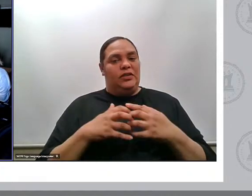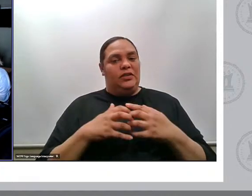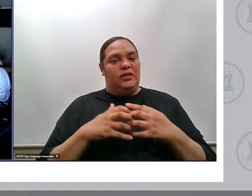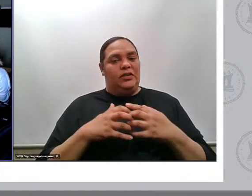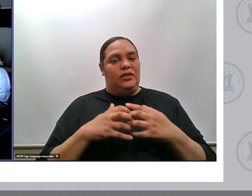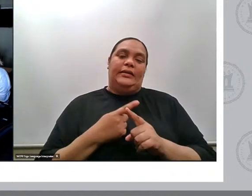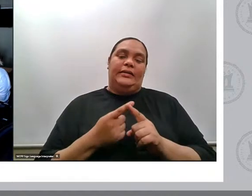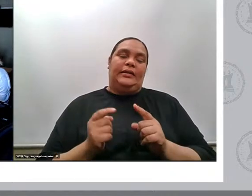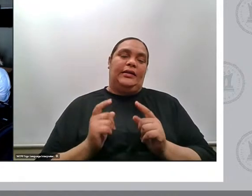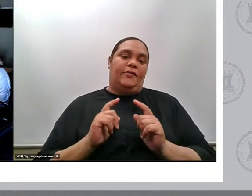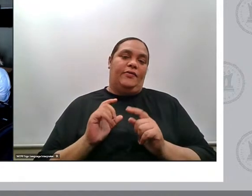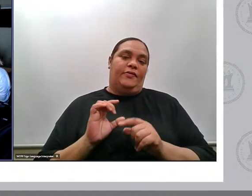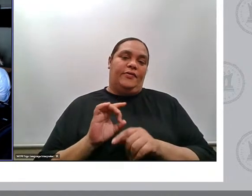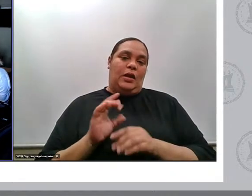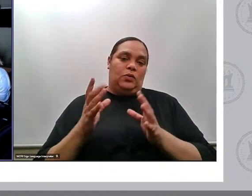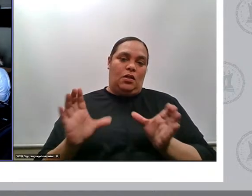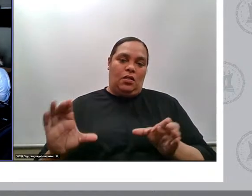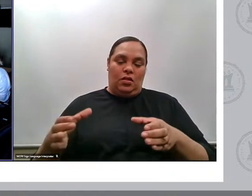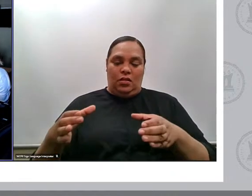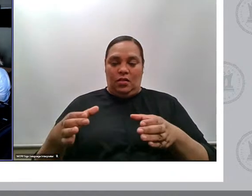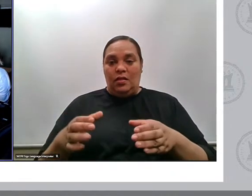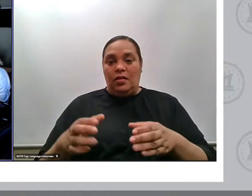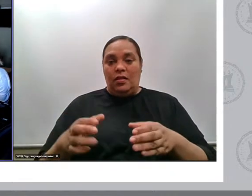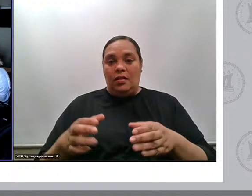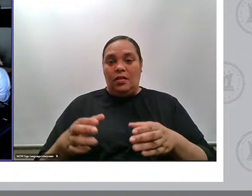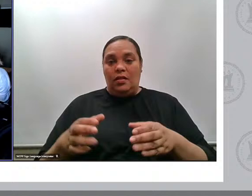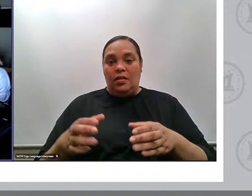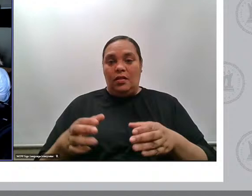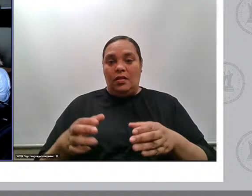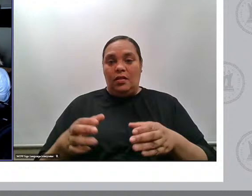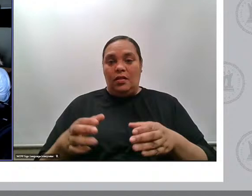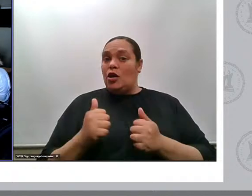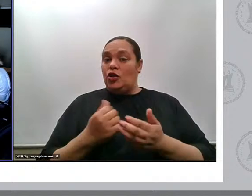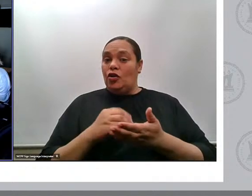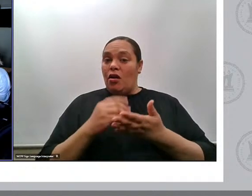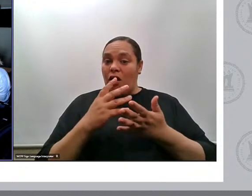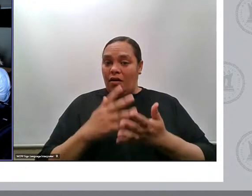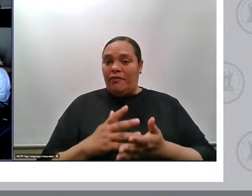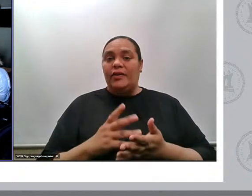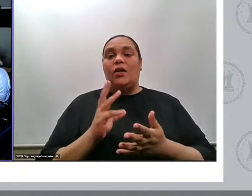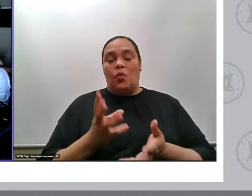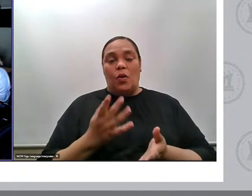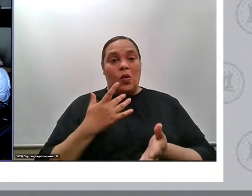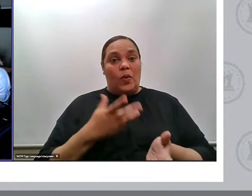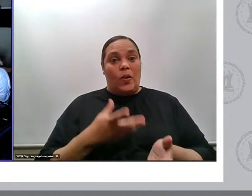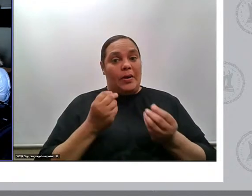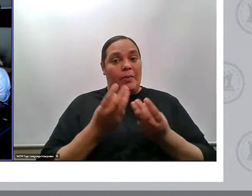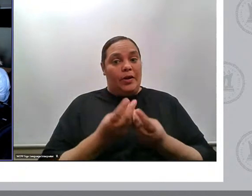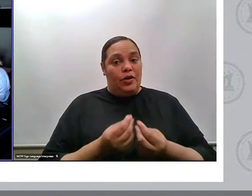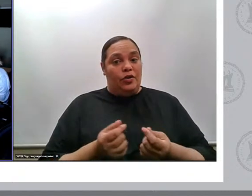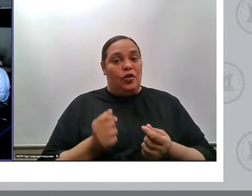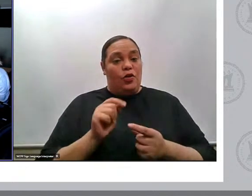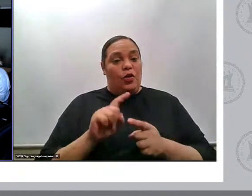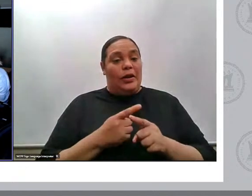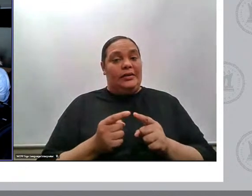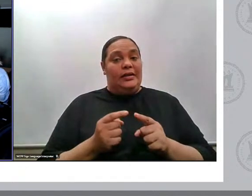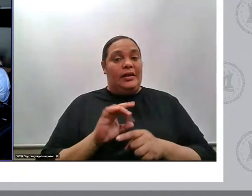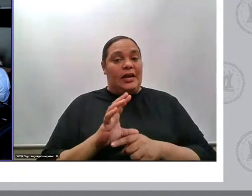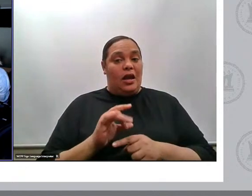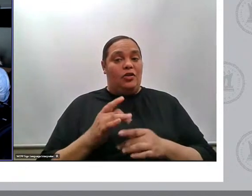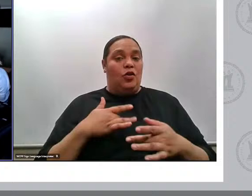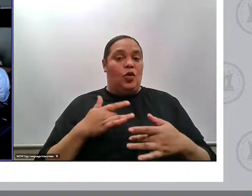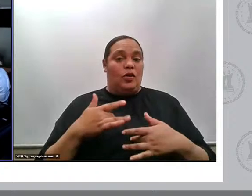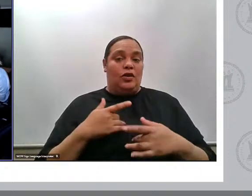Executive Council. The designated accounting officer shall, on receipt of the resolution of the Executive Council concerning